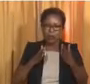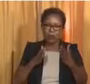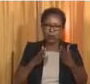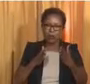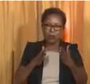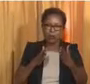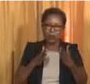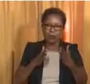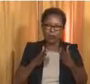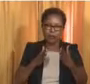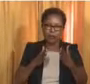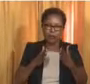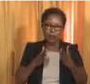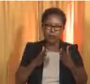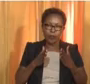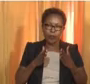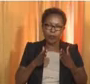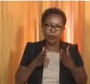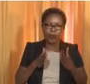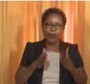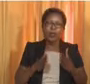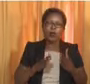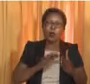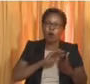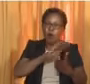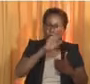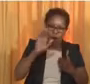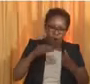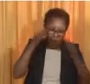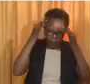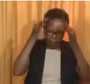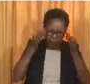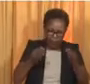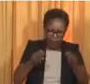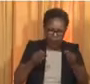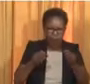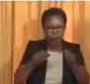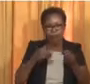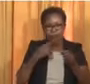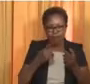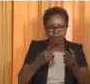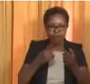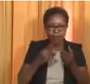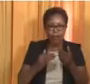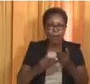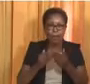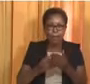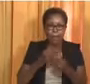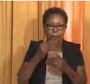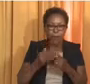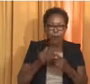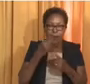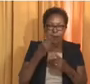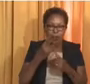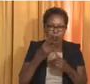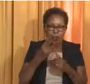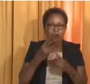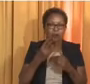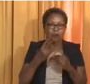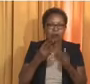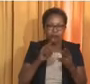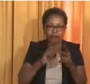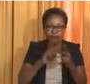the sum total of the 2 decisions being that beyond the 3 stipulated pathways for amending the Constitution